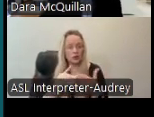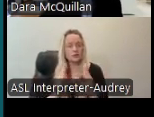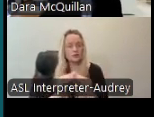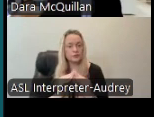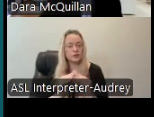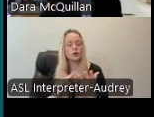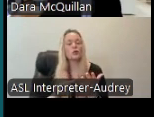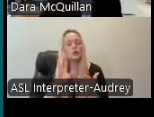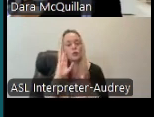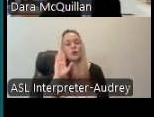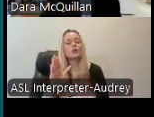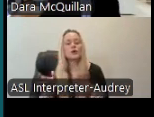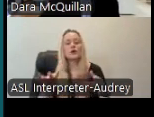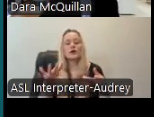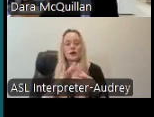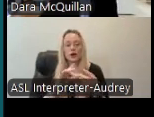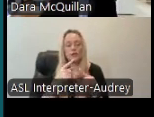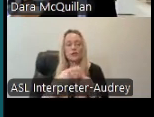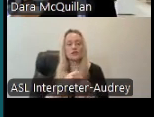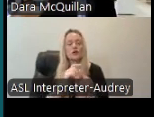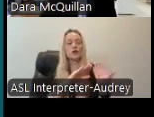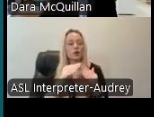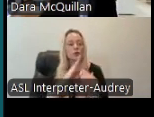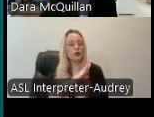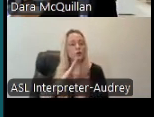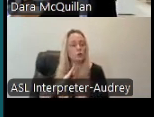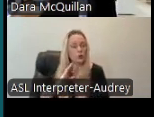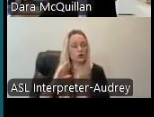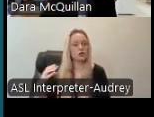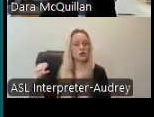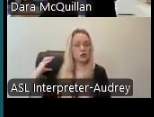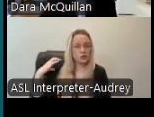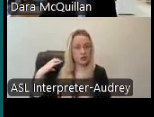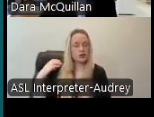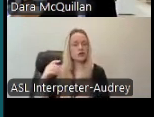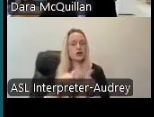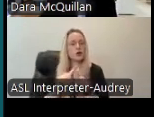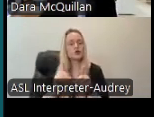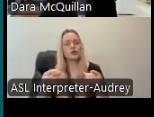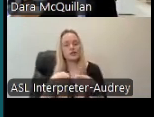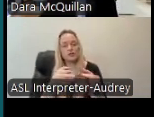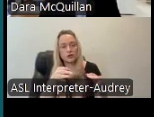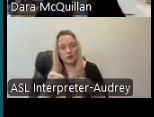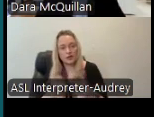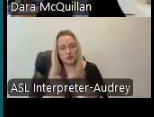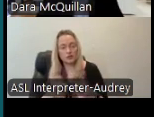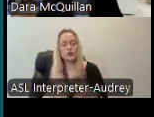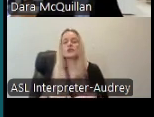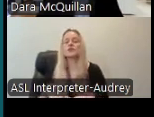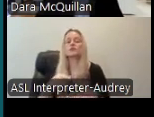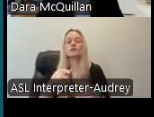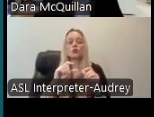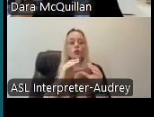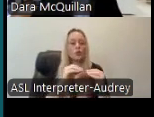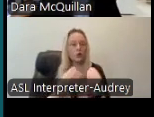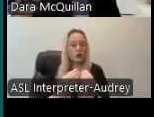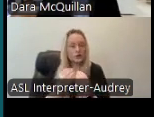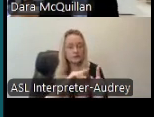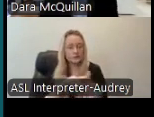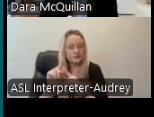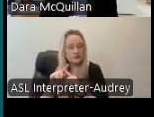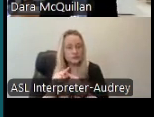of comments from community board chairs and district managers, interested organizations, and members of the